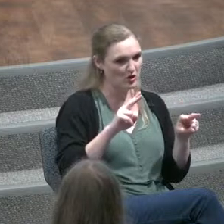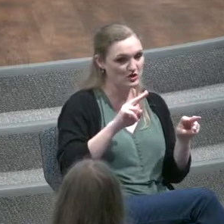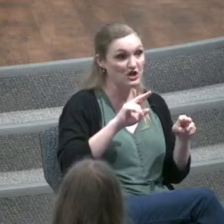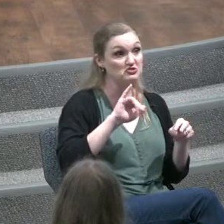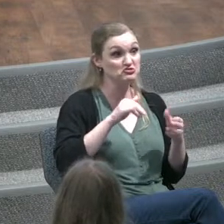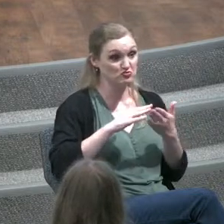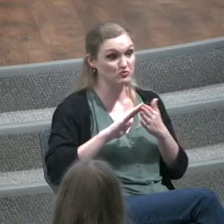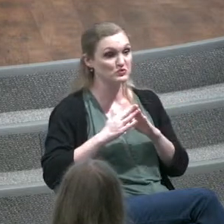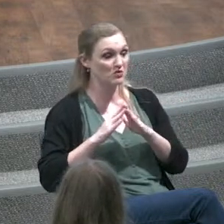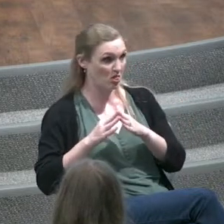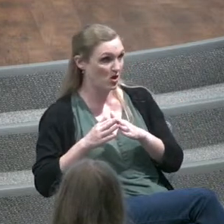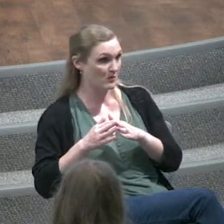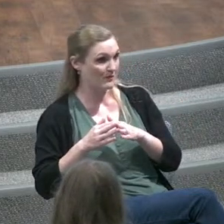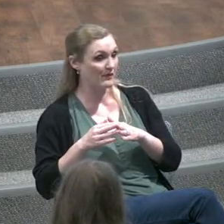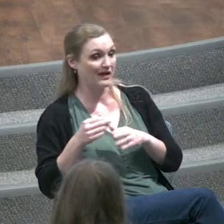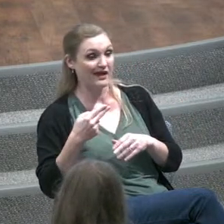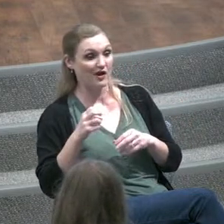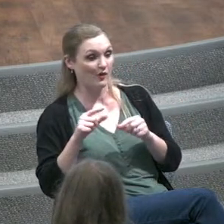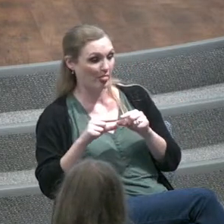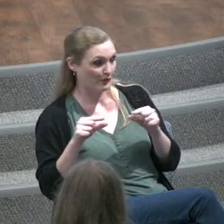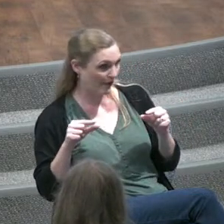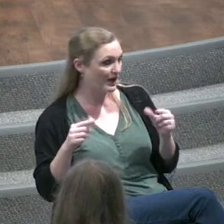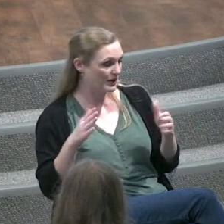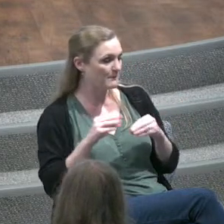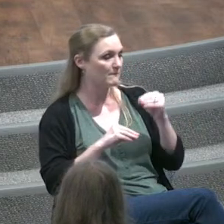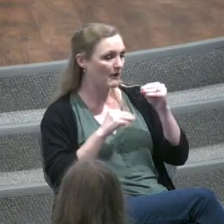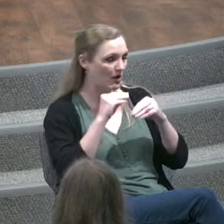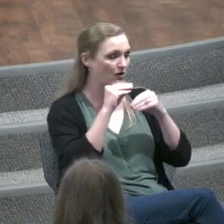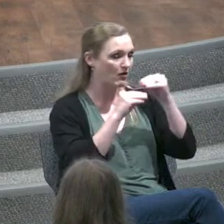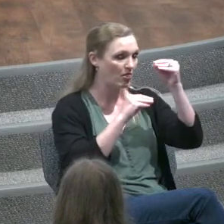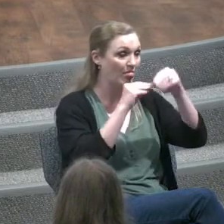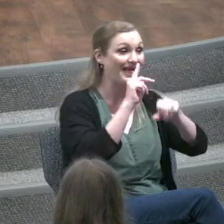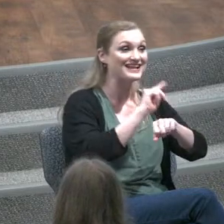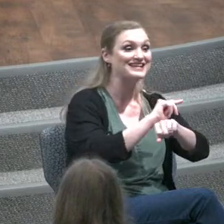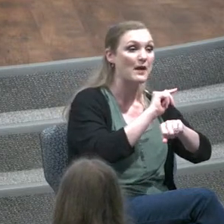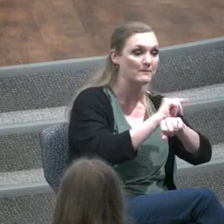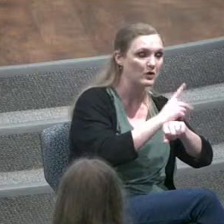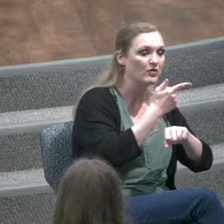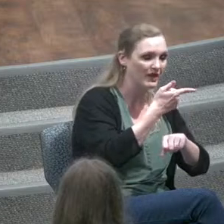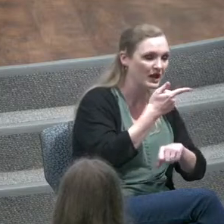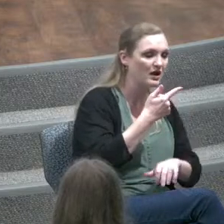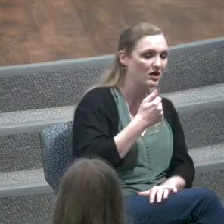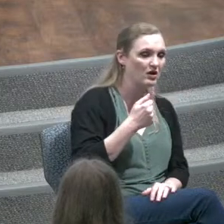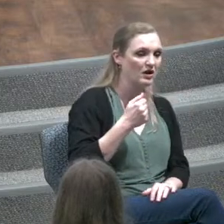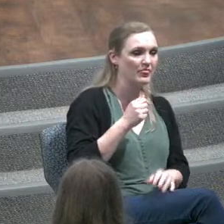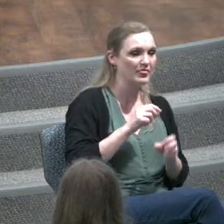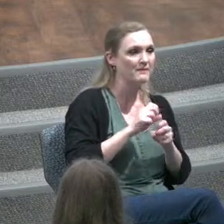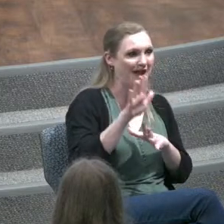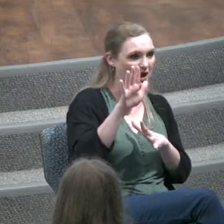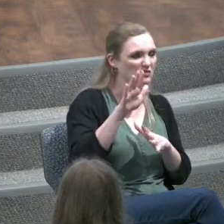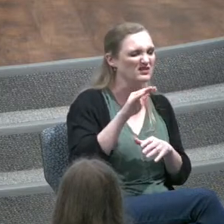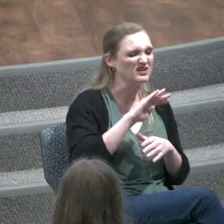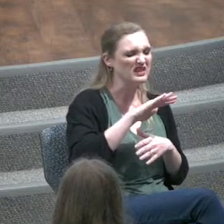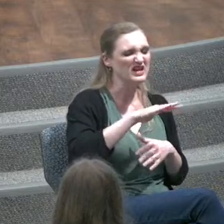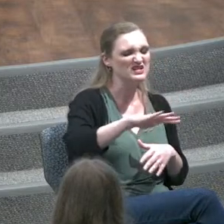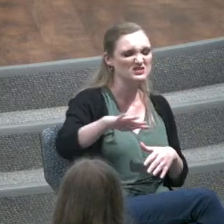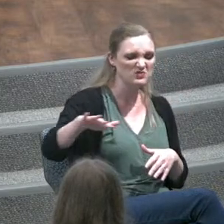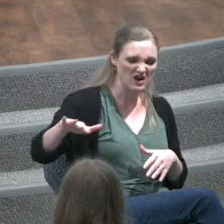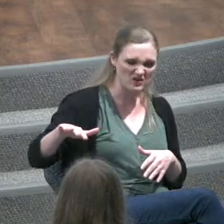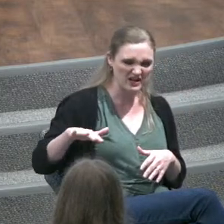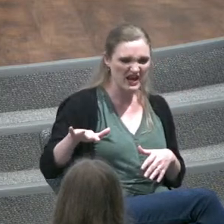city of Jerusalem, Herod the Great built the Temple Mount, all of that, surrounding